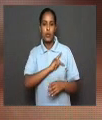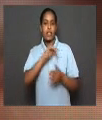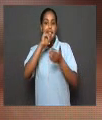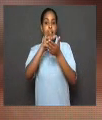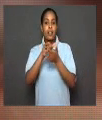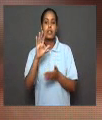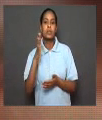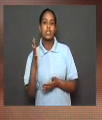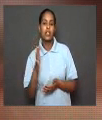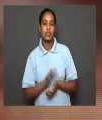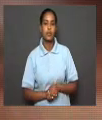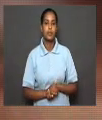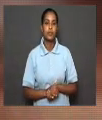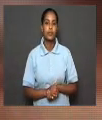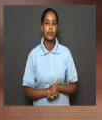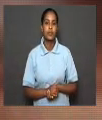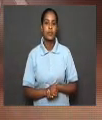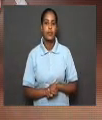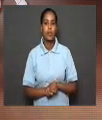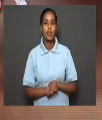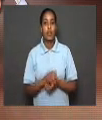properties of that species.